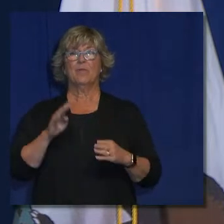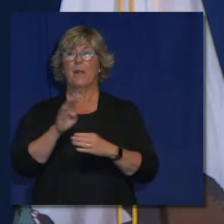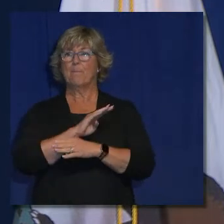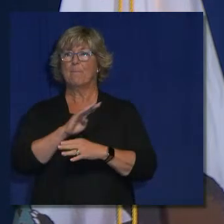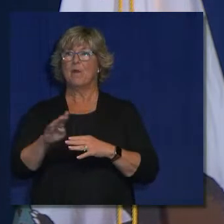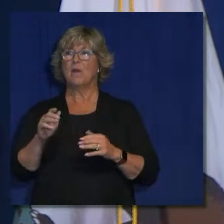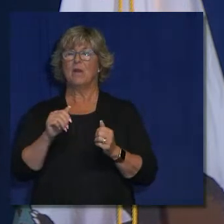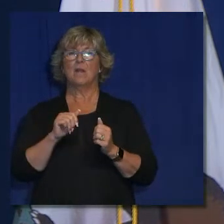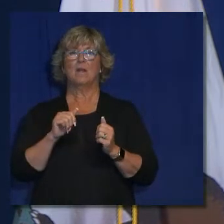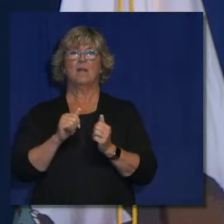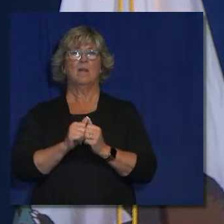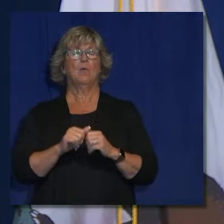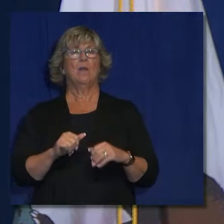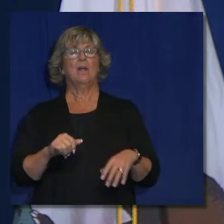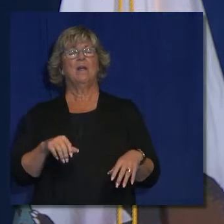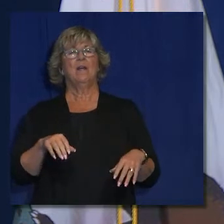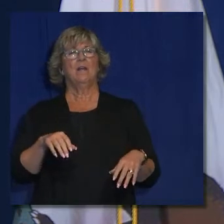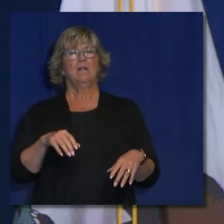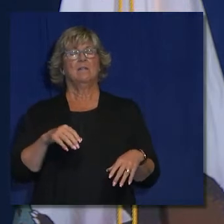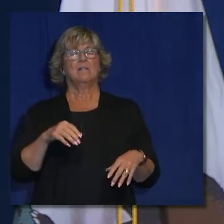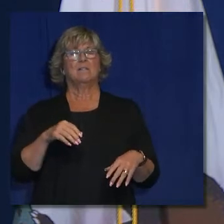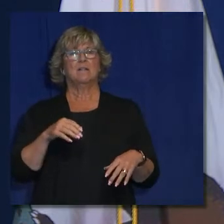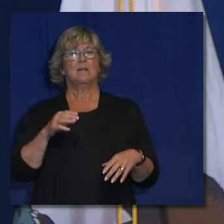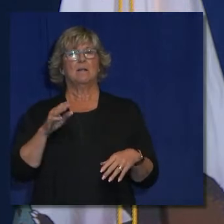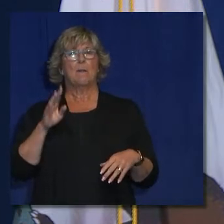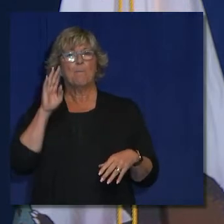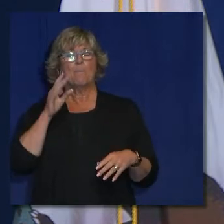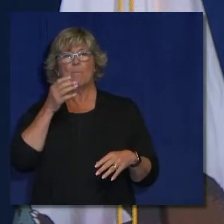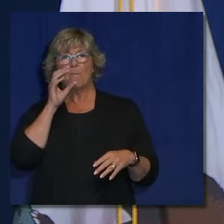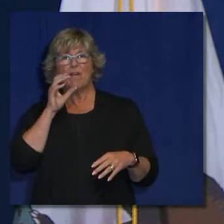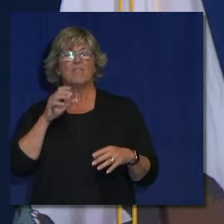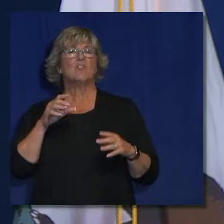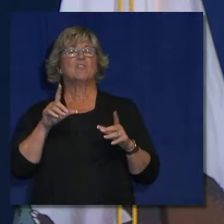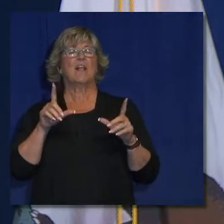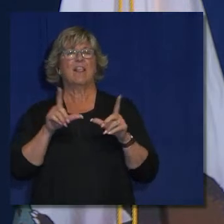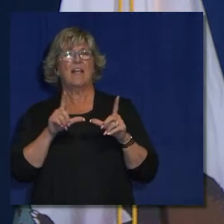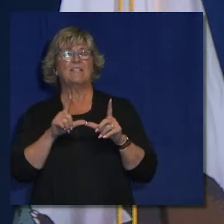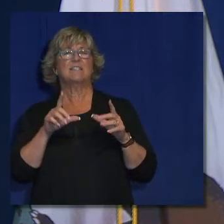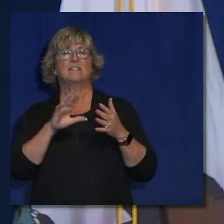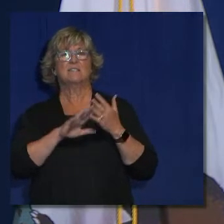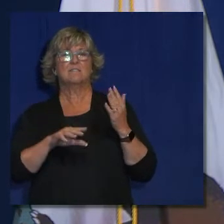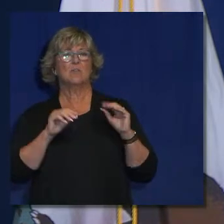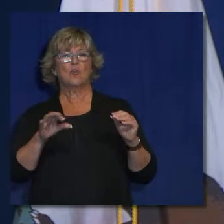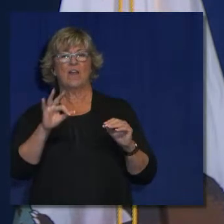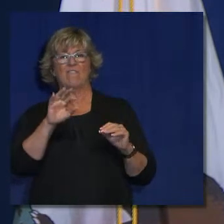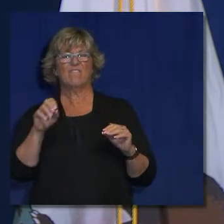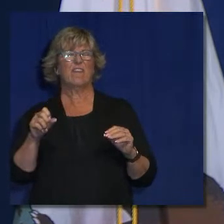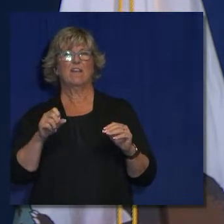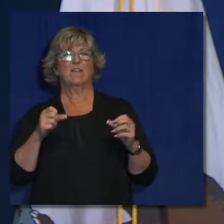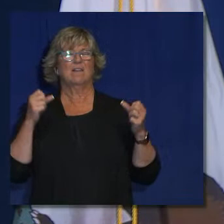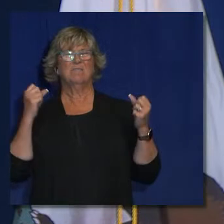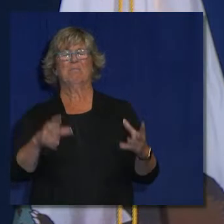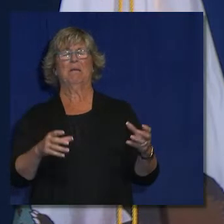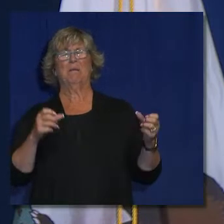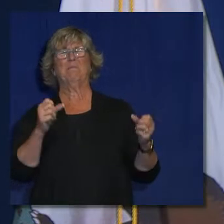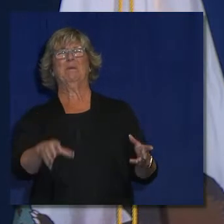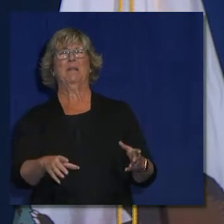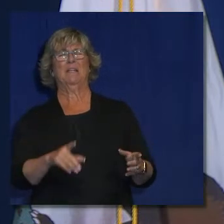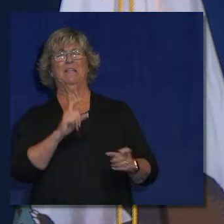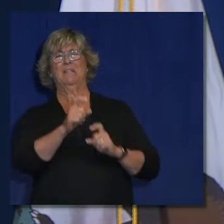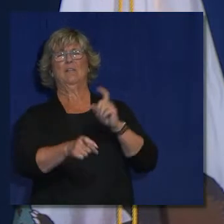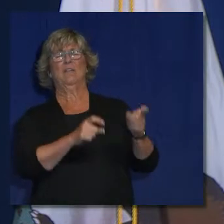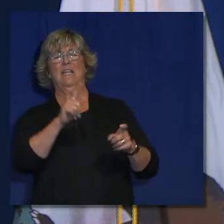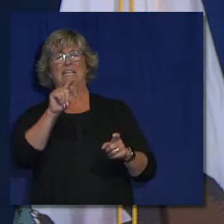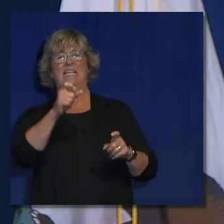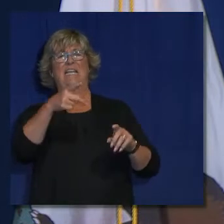businesses with alcohol beverage licenses that didn't pay any fees, all the direct grants, billions and billions of dollars of direct grants,